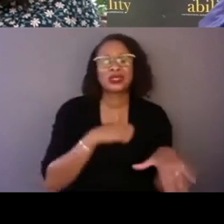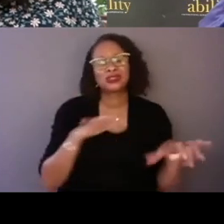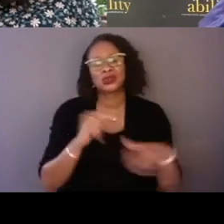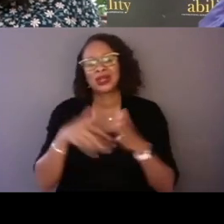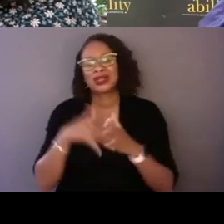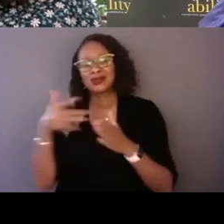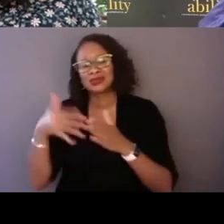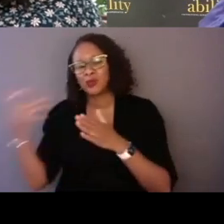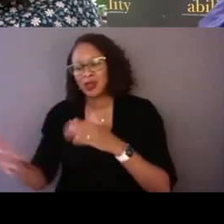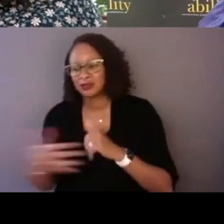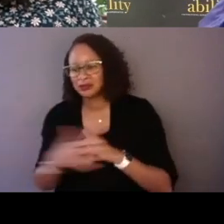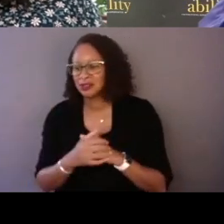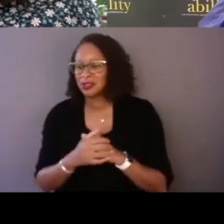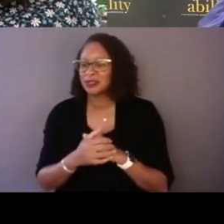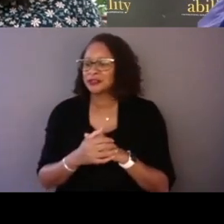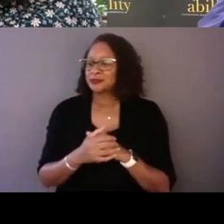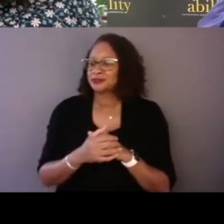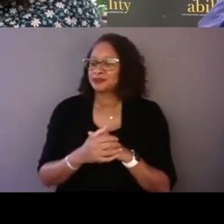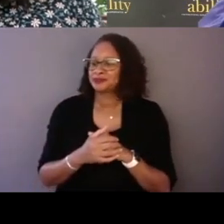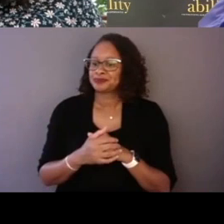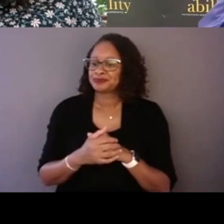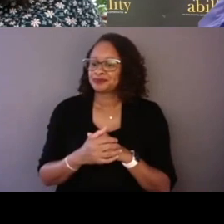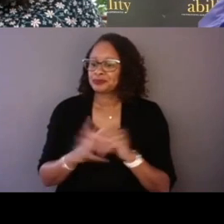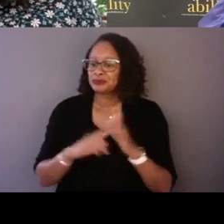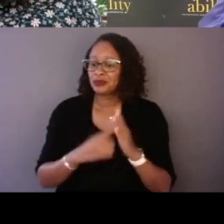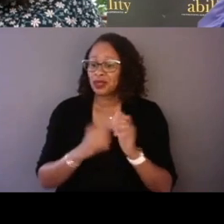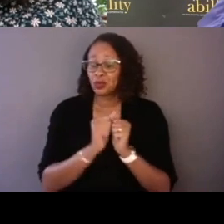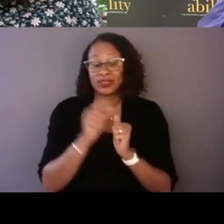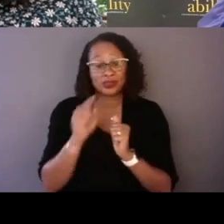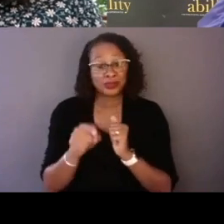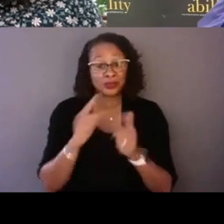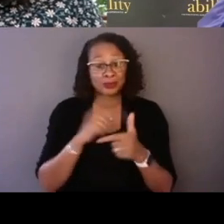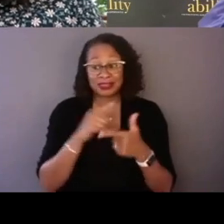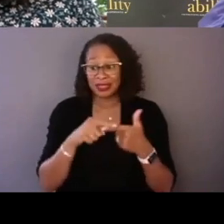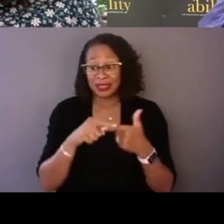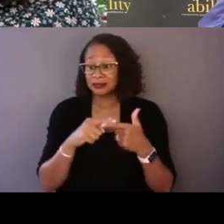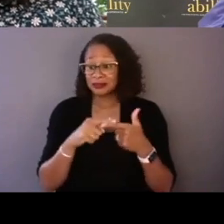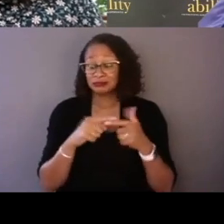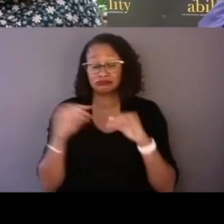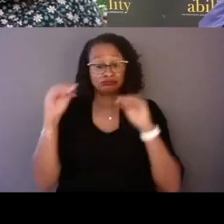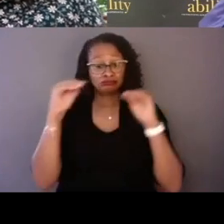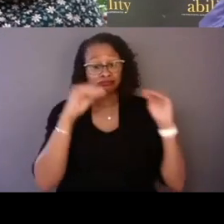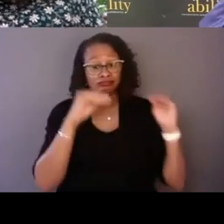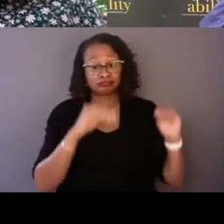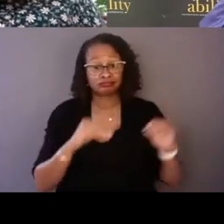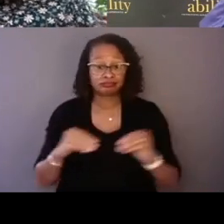kind of thing. And so starting with you, but then moving